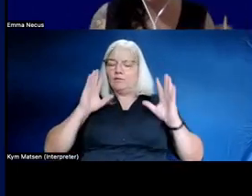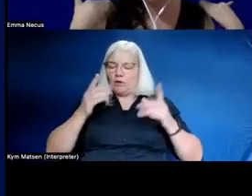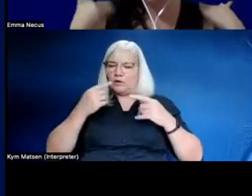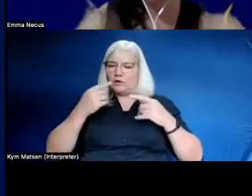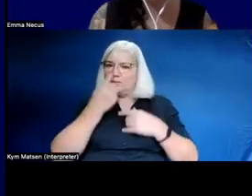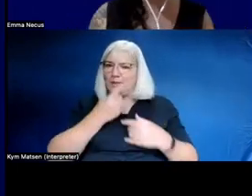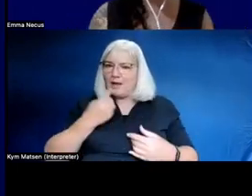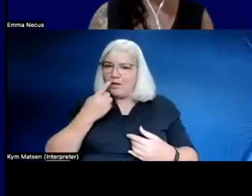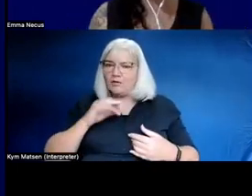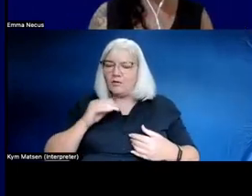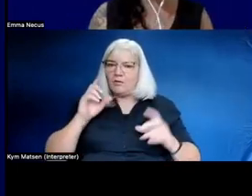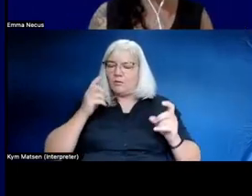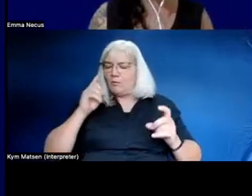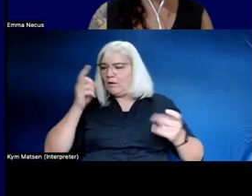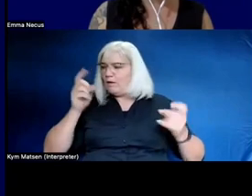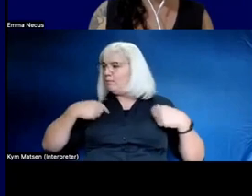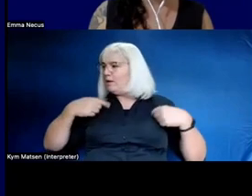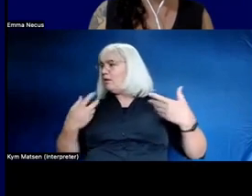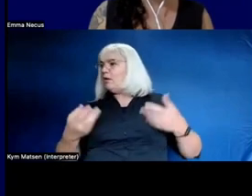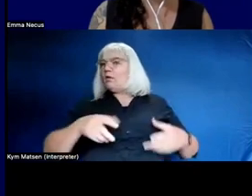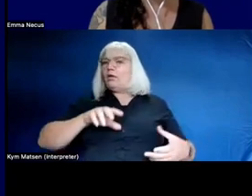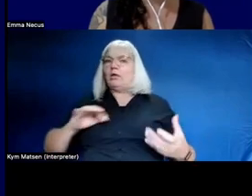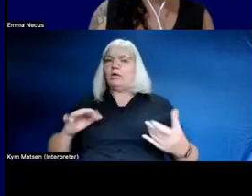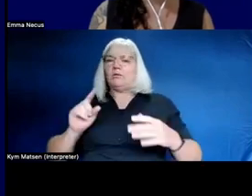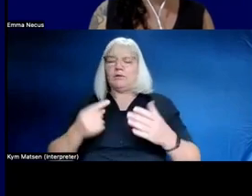where her body was in space.